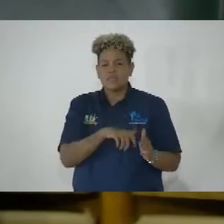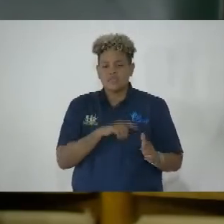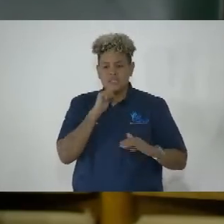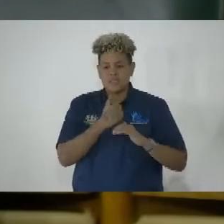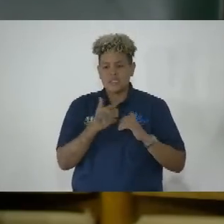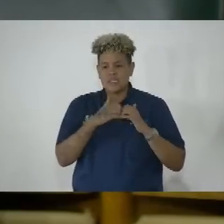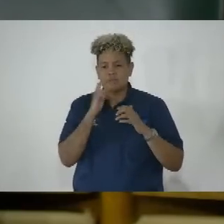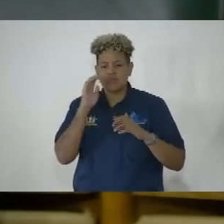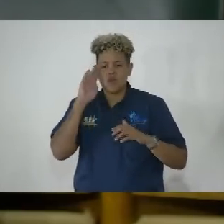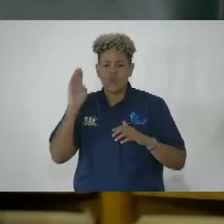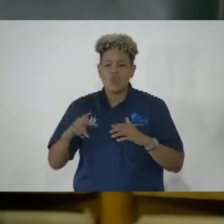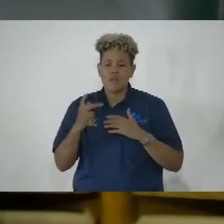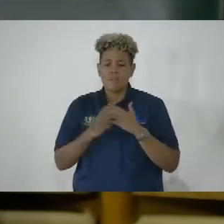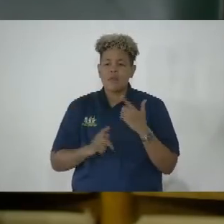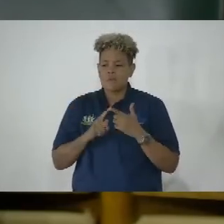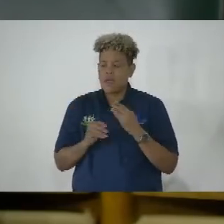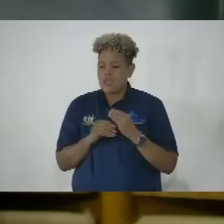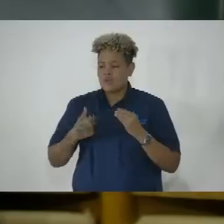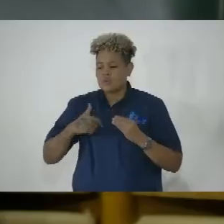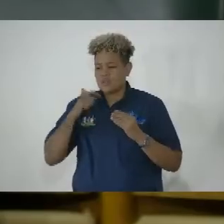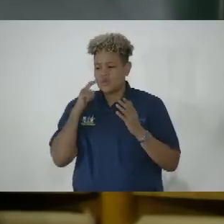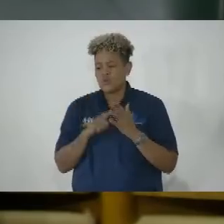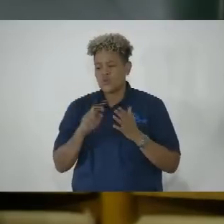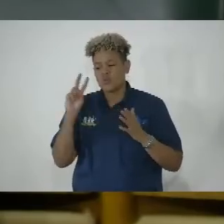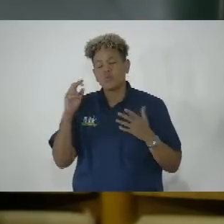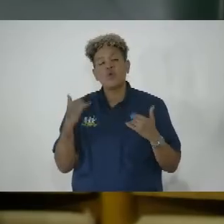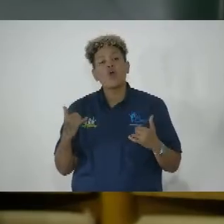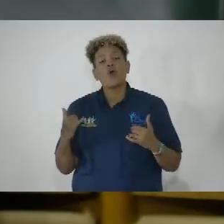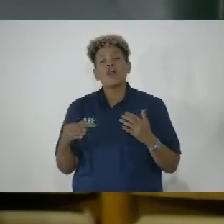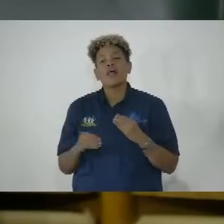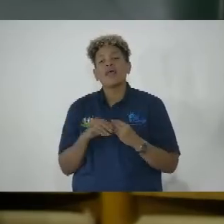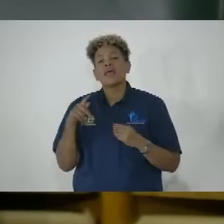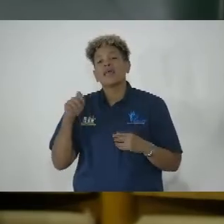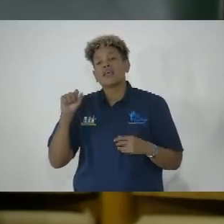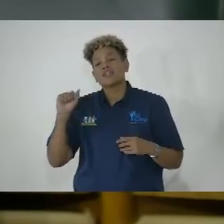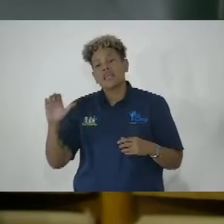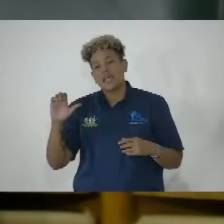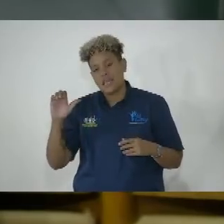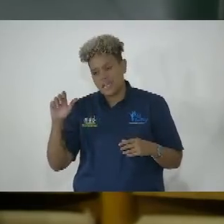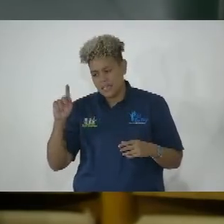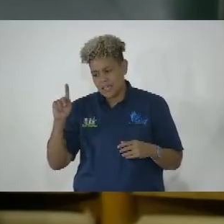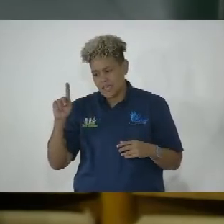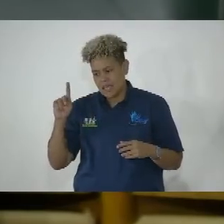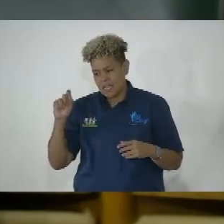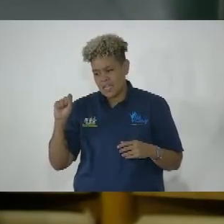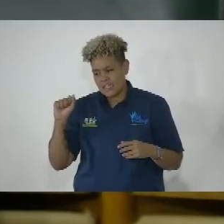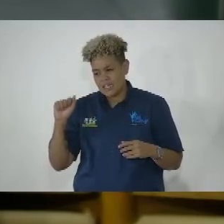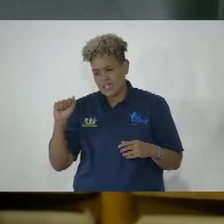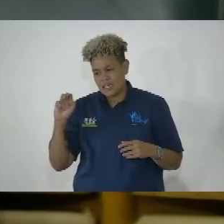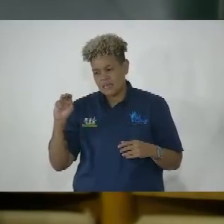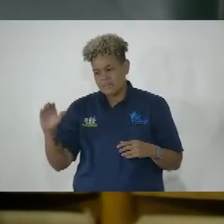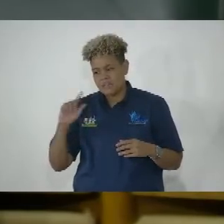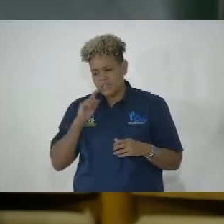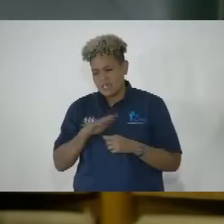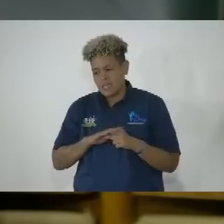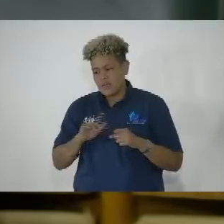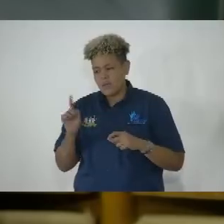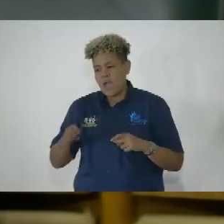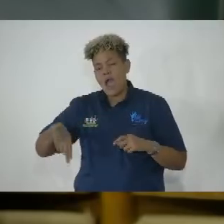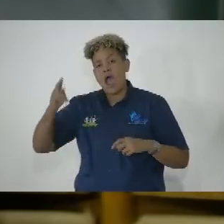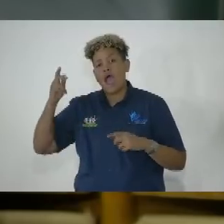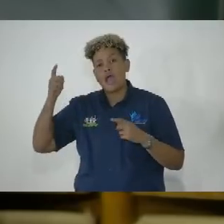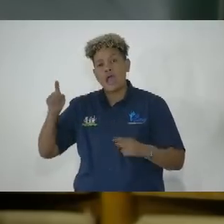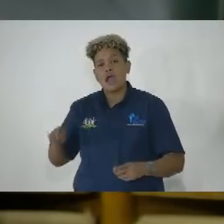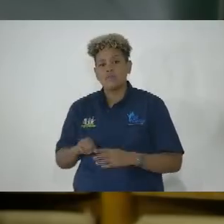all parishes, and we know that 2 are currently in the KSA area, where there is a particularly high incidence